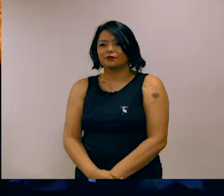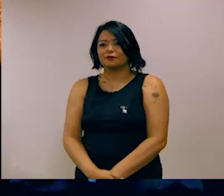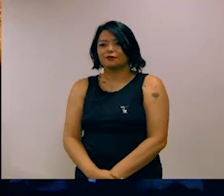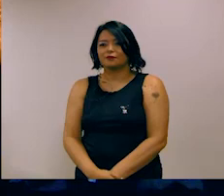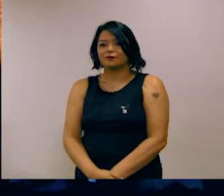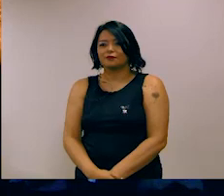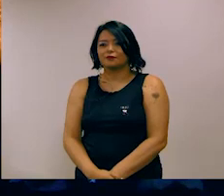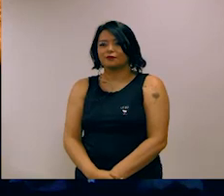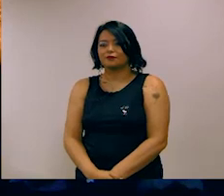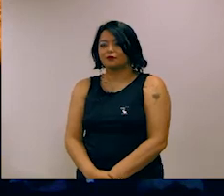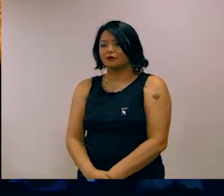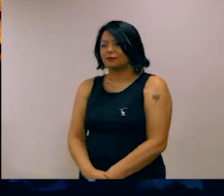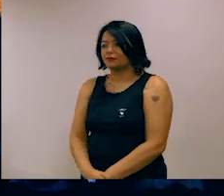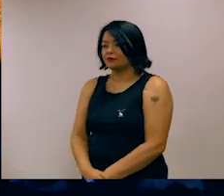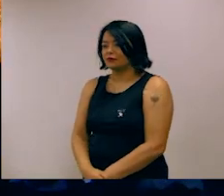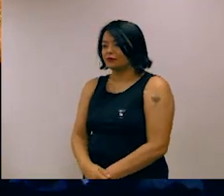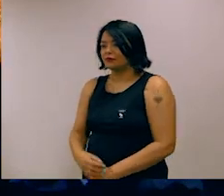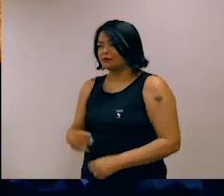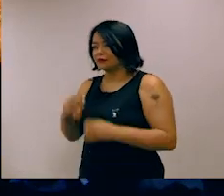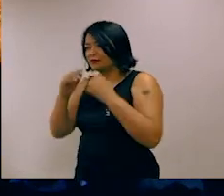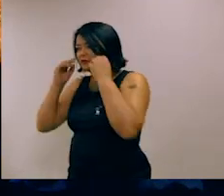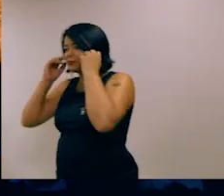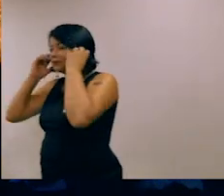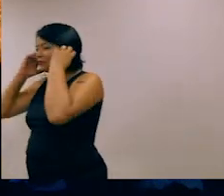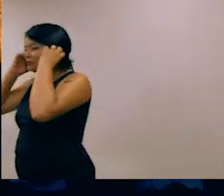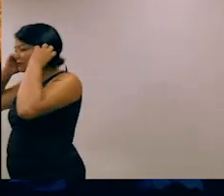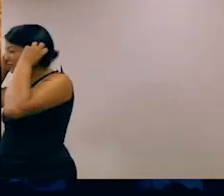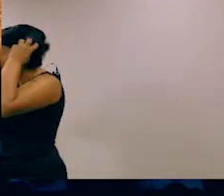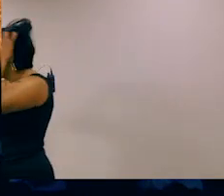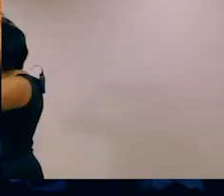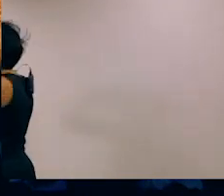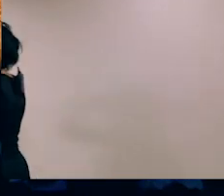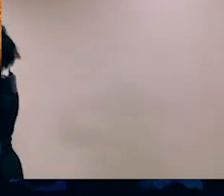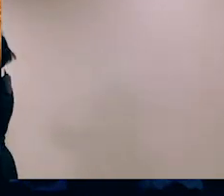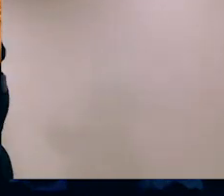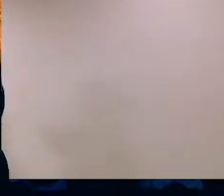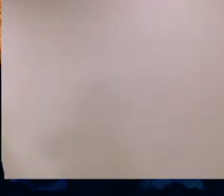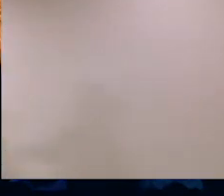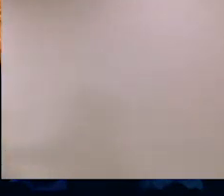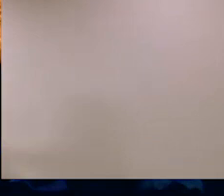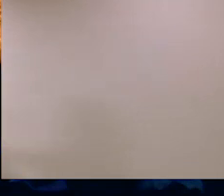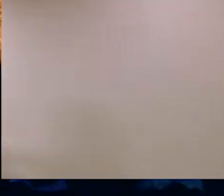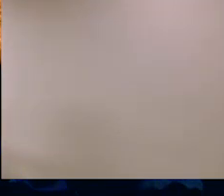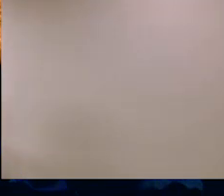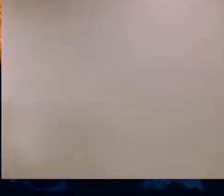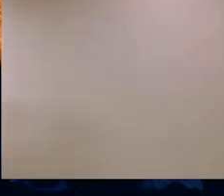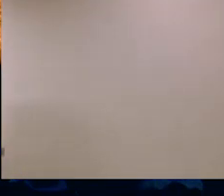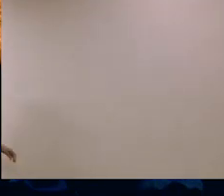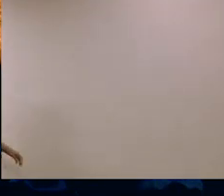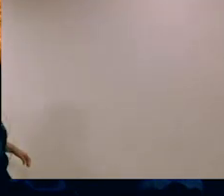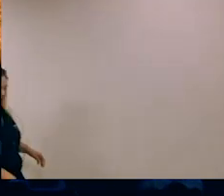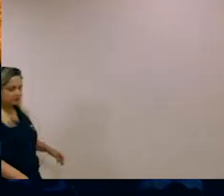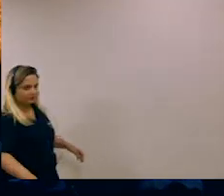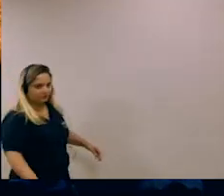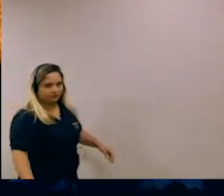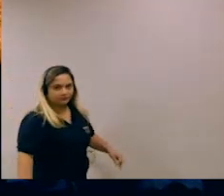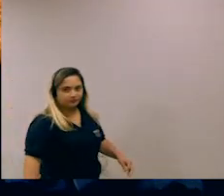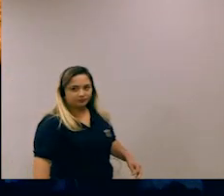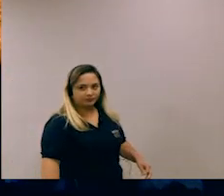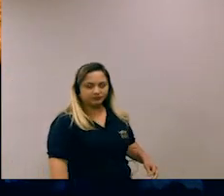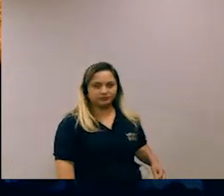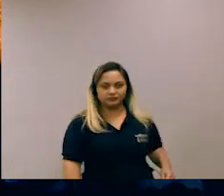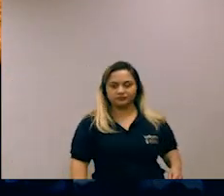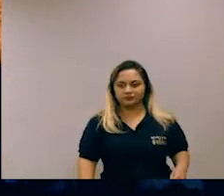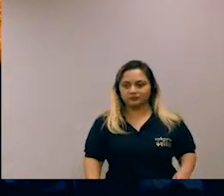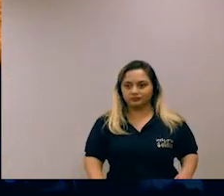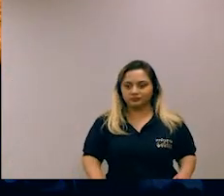Thank you, Itai, and good morning, everyone. My name is Ilan Katsir, and today I'm going to talk about behavioral changes that we have done in our